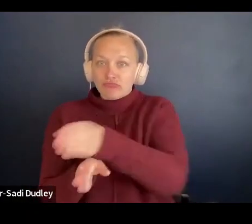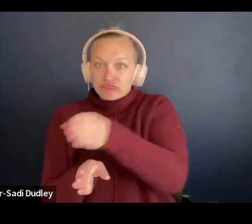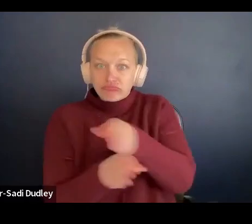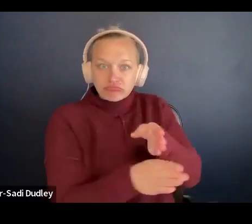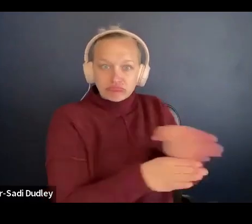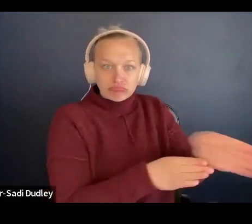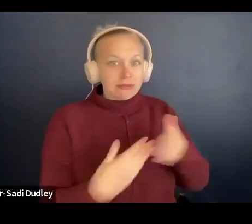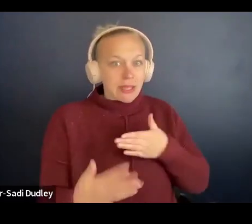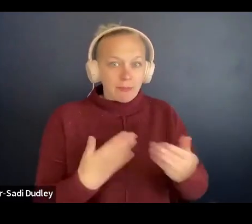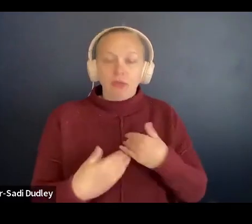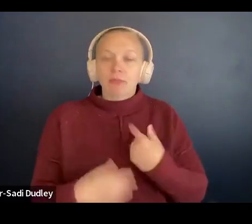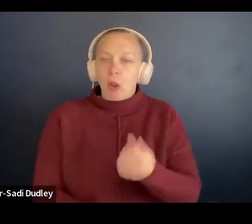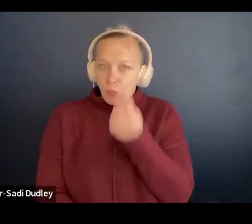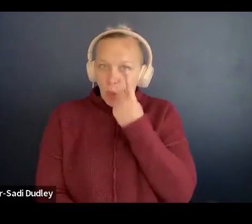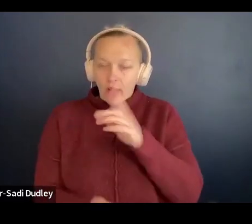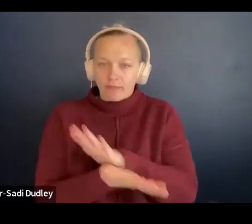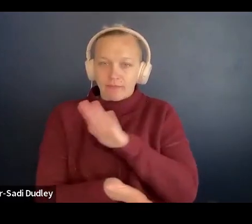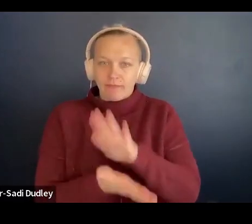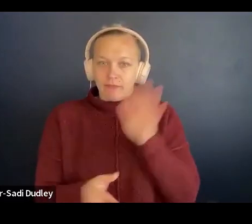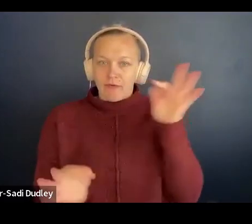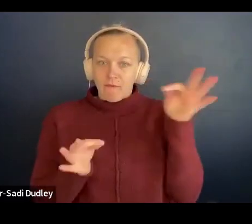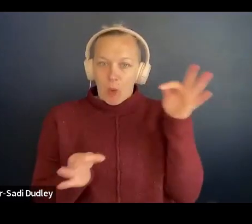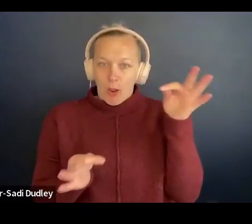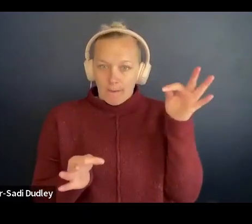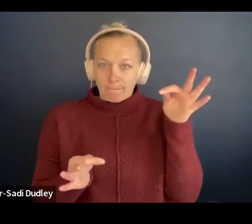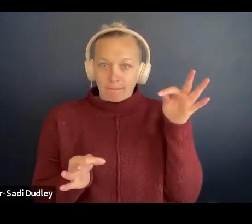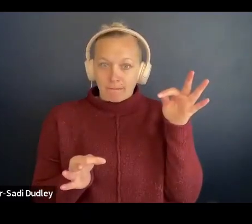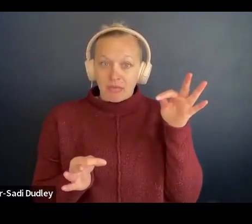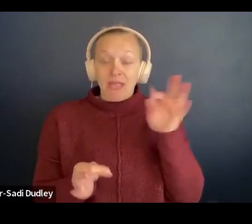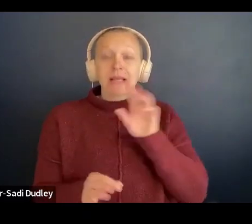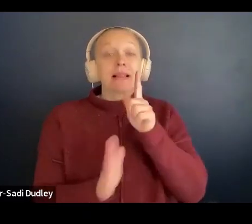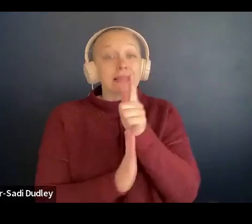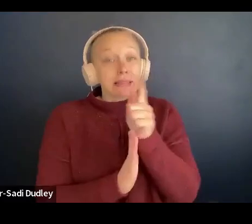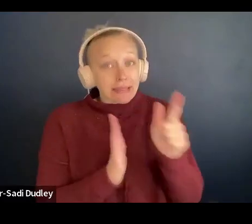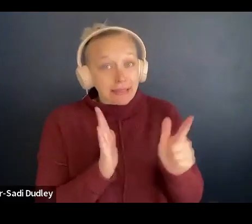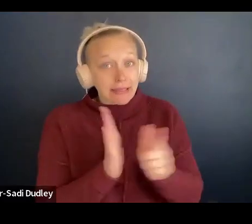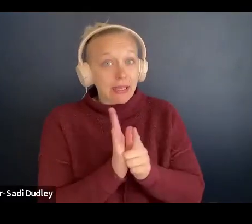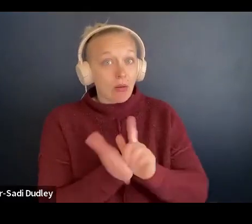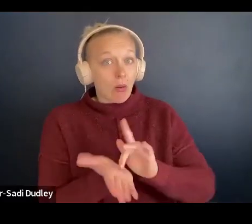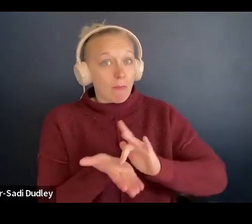healthcare provider. It is a legal